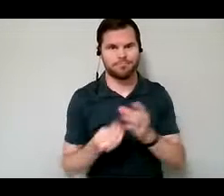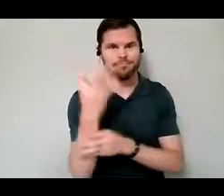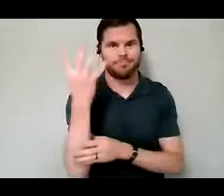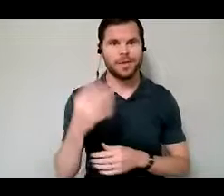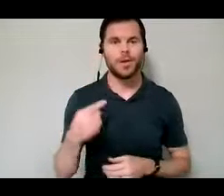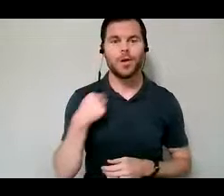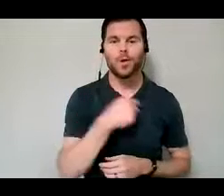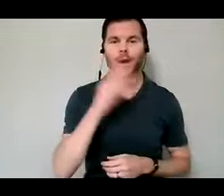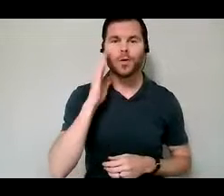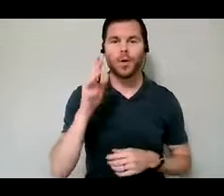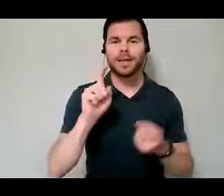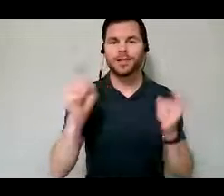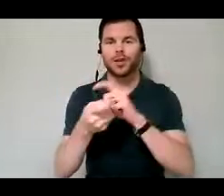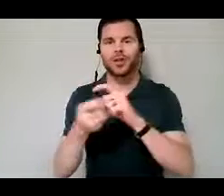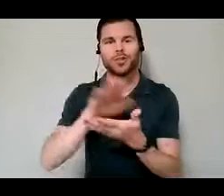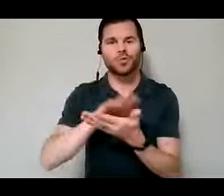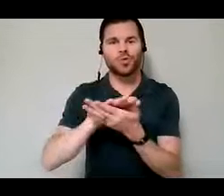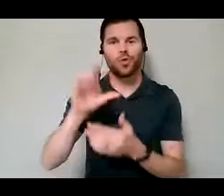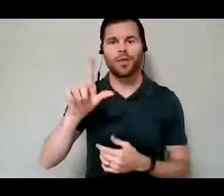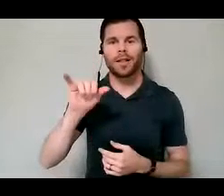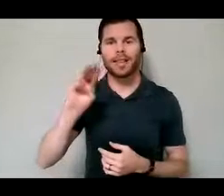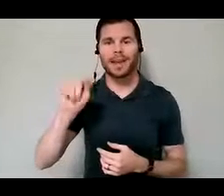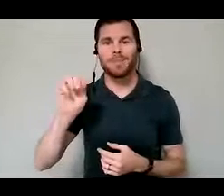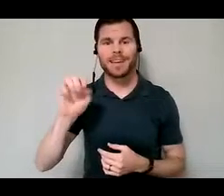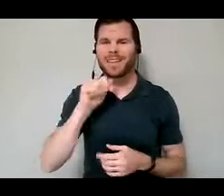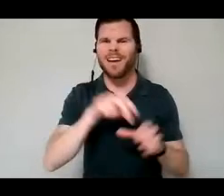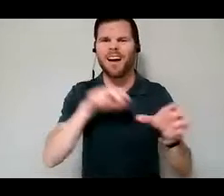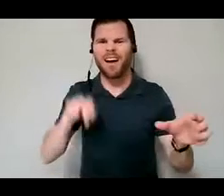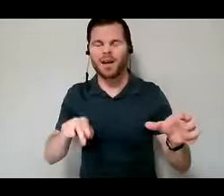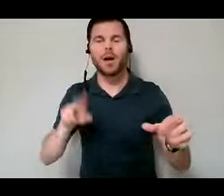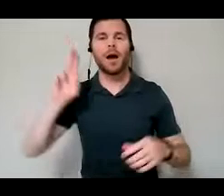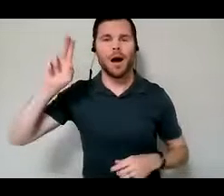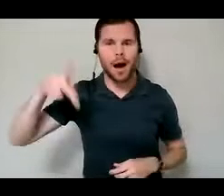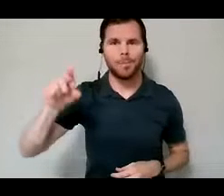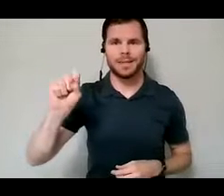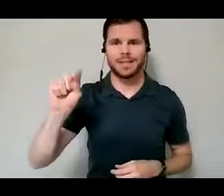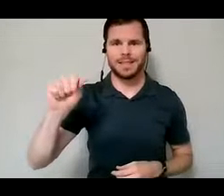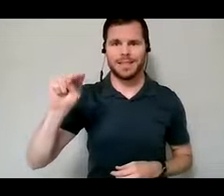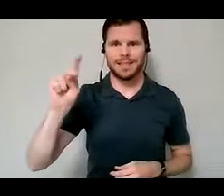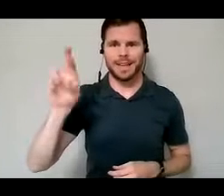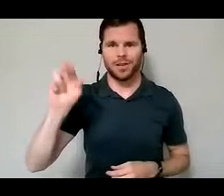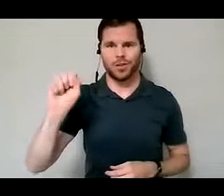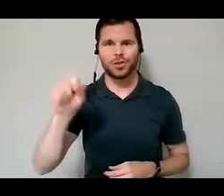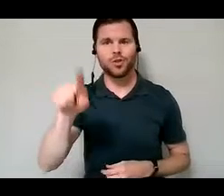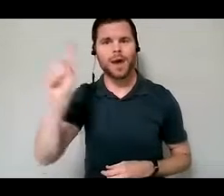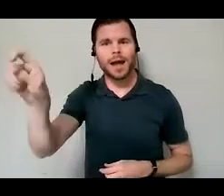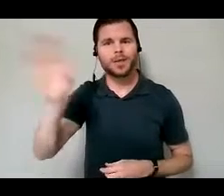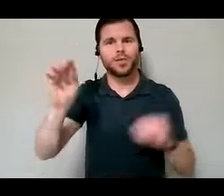school climate needle from a culture of bystanders to a culture of upstanders. Please ask your teachers for further details.